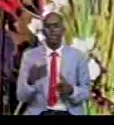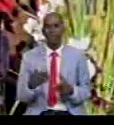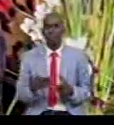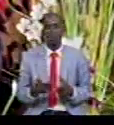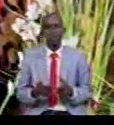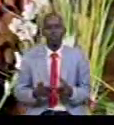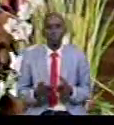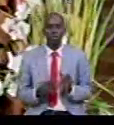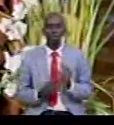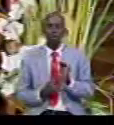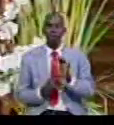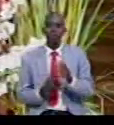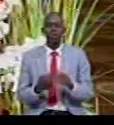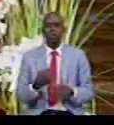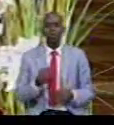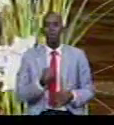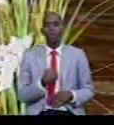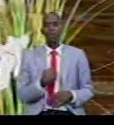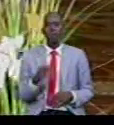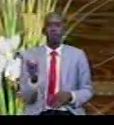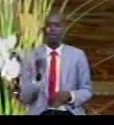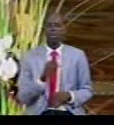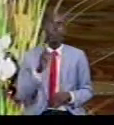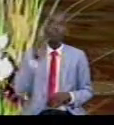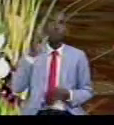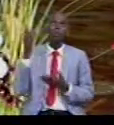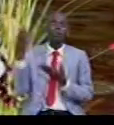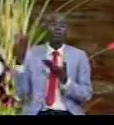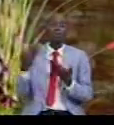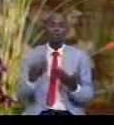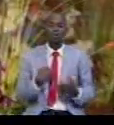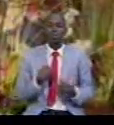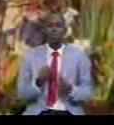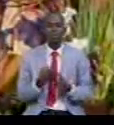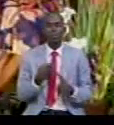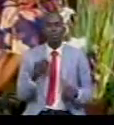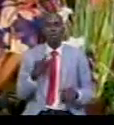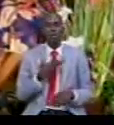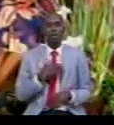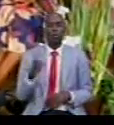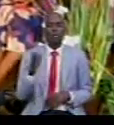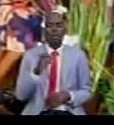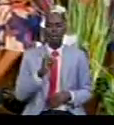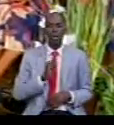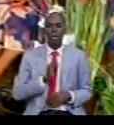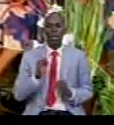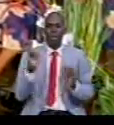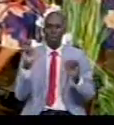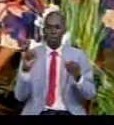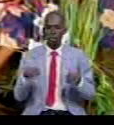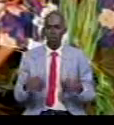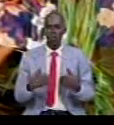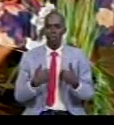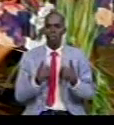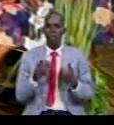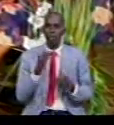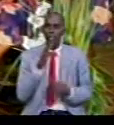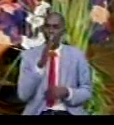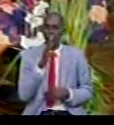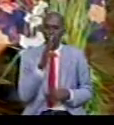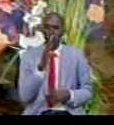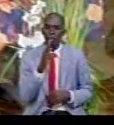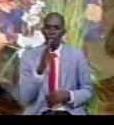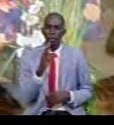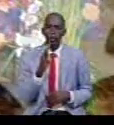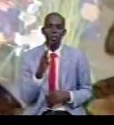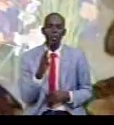then. Show me where you brought me from and where I could have